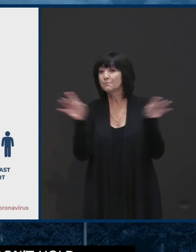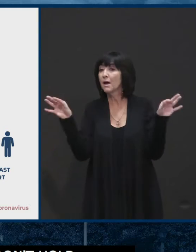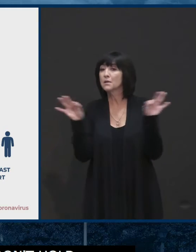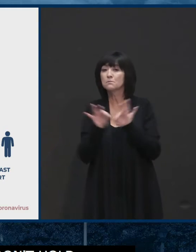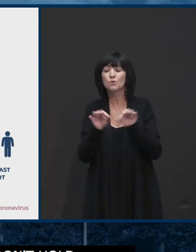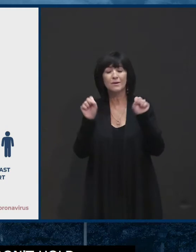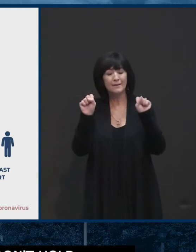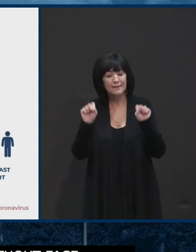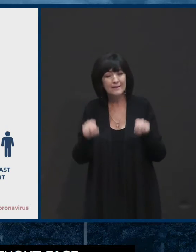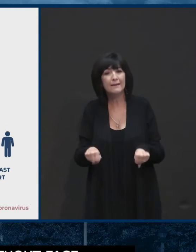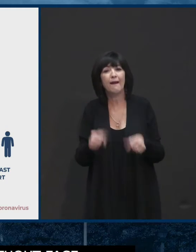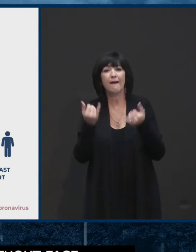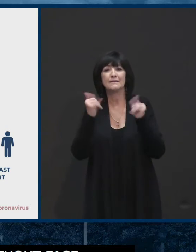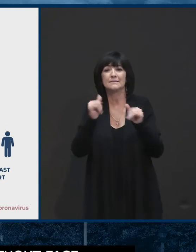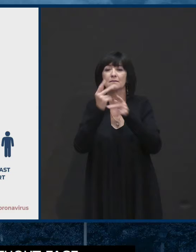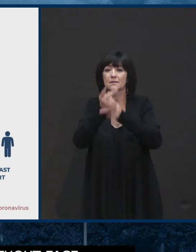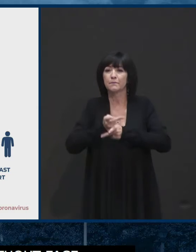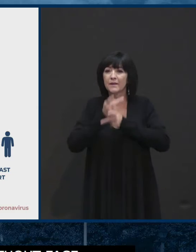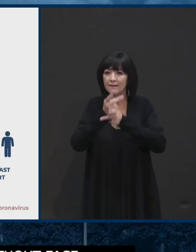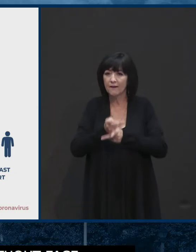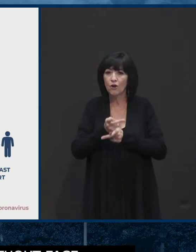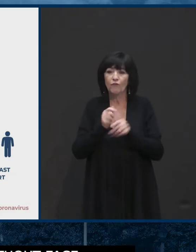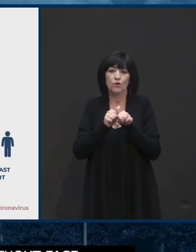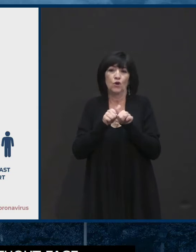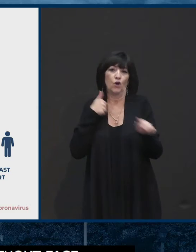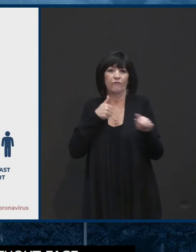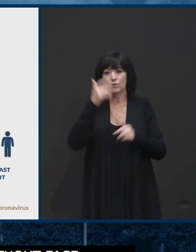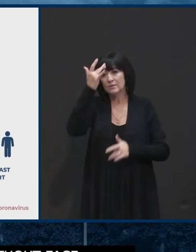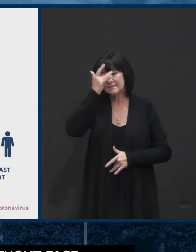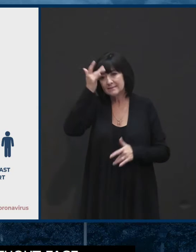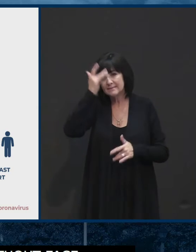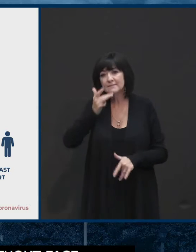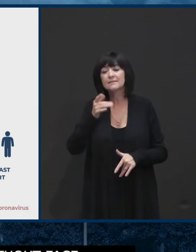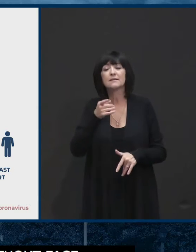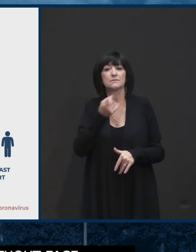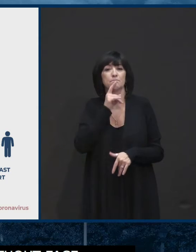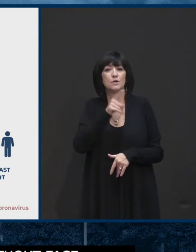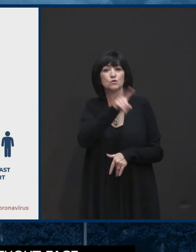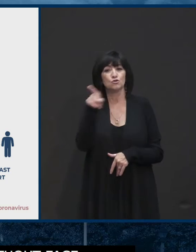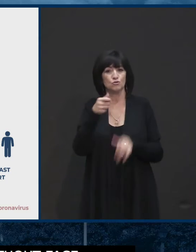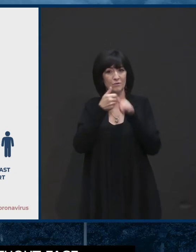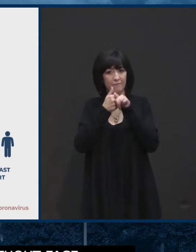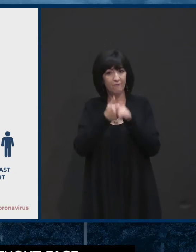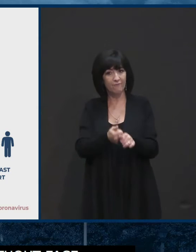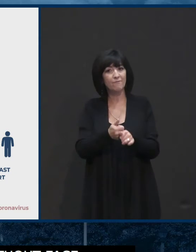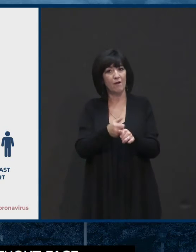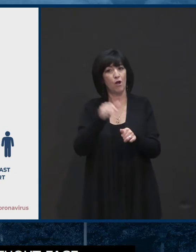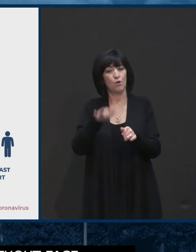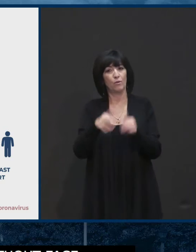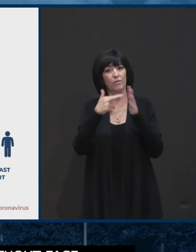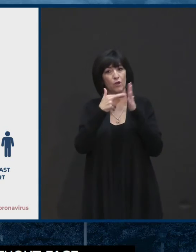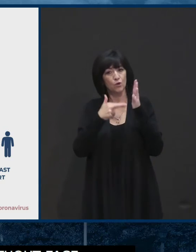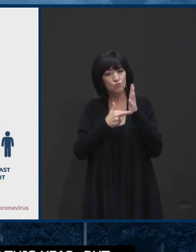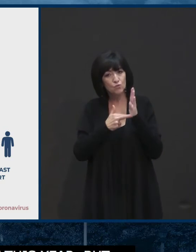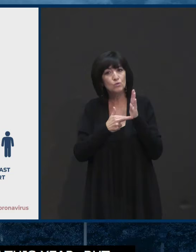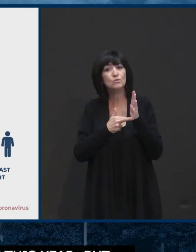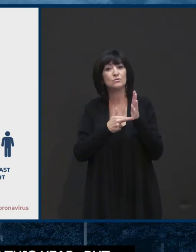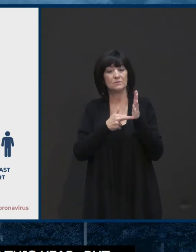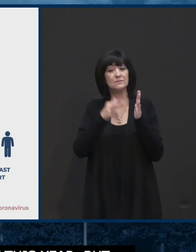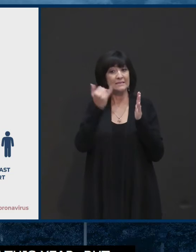stay safe and make sure that you're following at all times the guidance of staying home with if you're sick, wash your